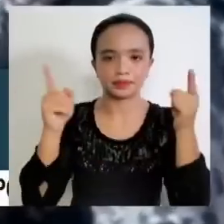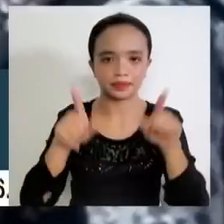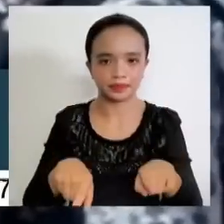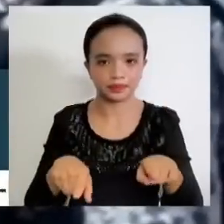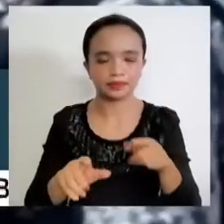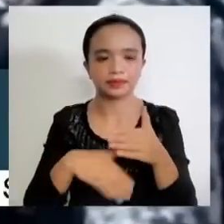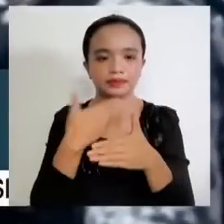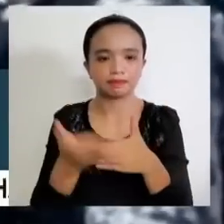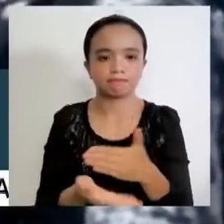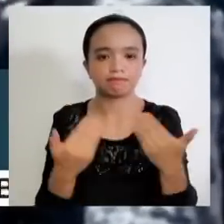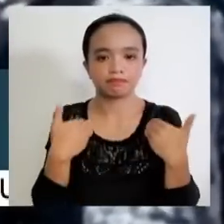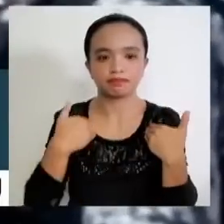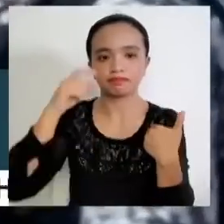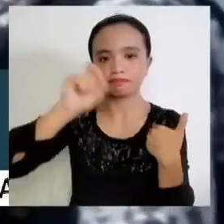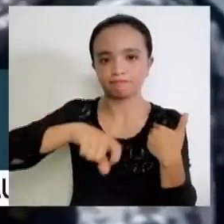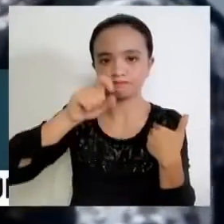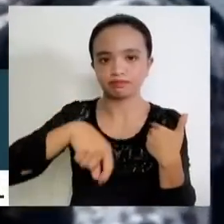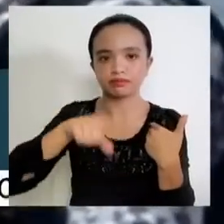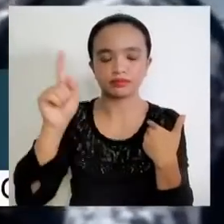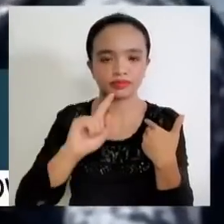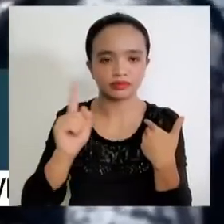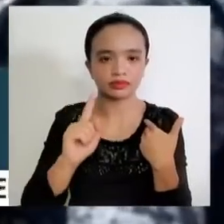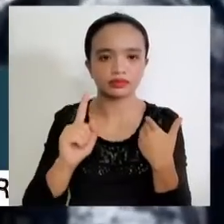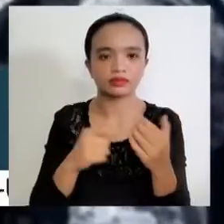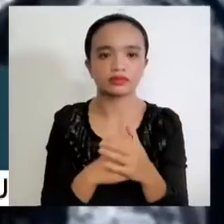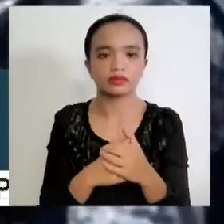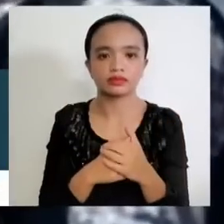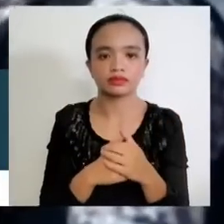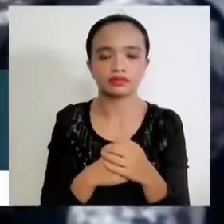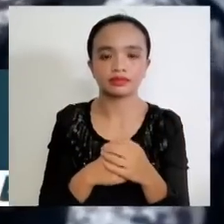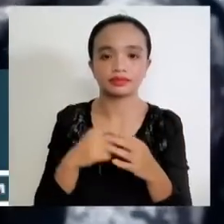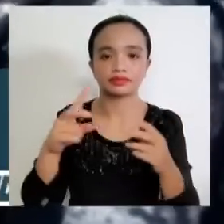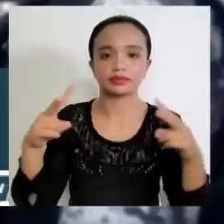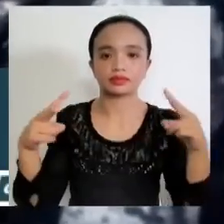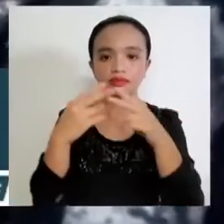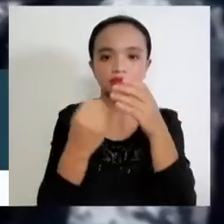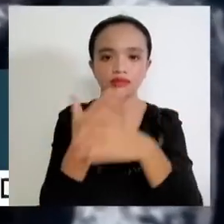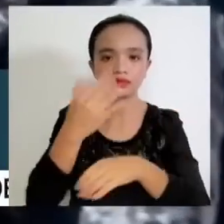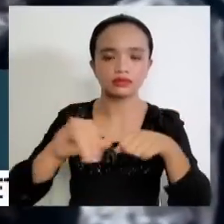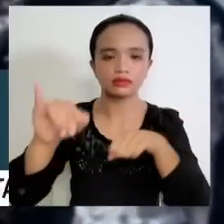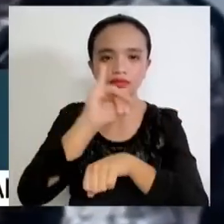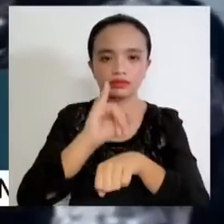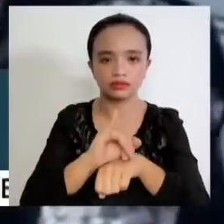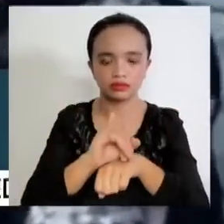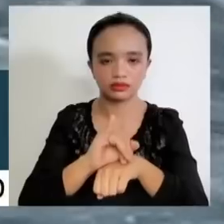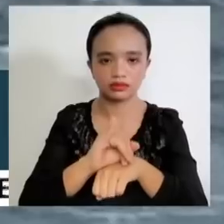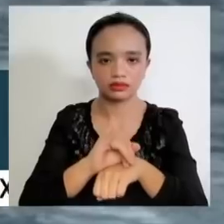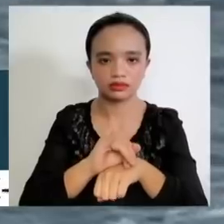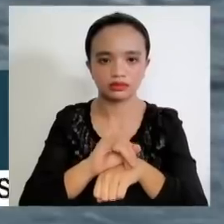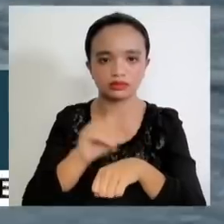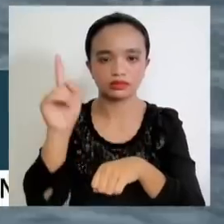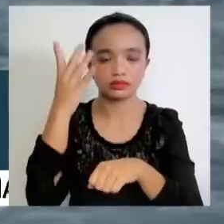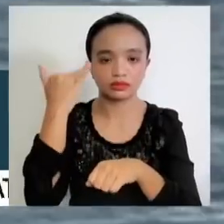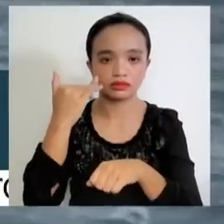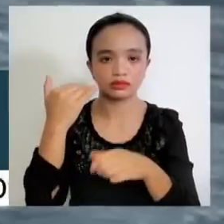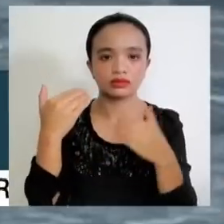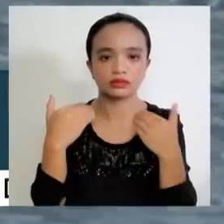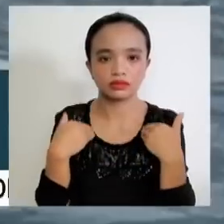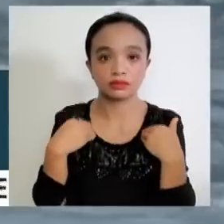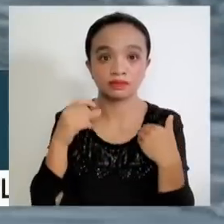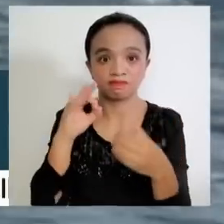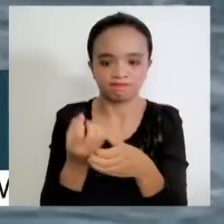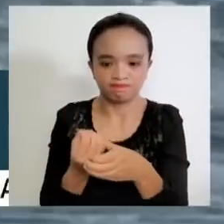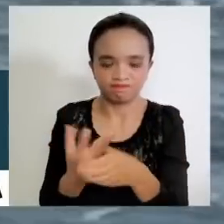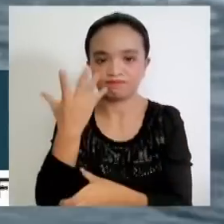that there should be a record of who goes to the volcano island and what time they arrive and leave, so that if there is a sudden eruption of